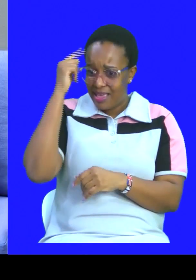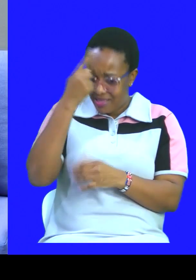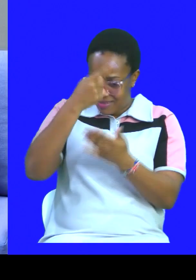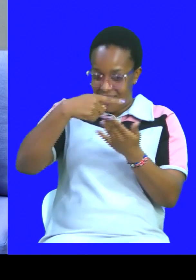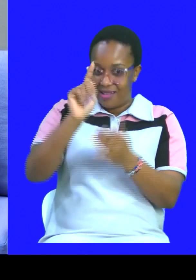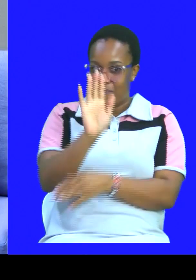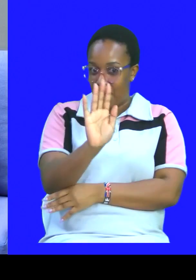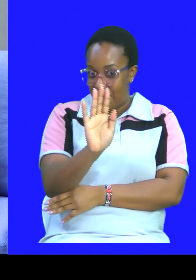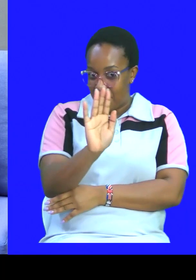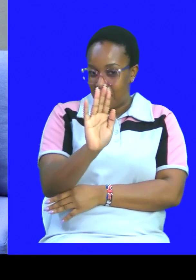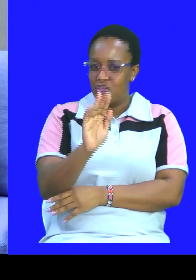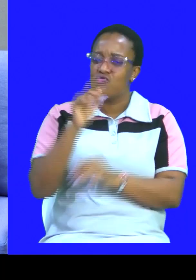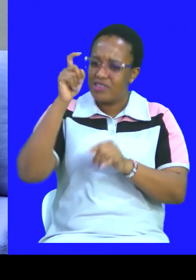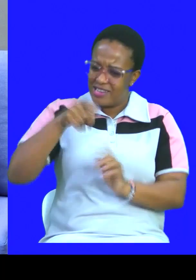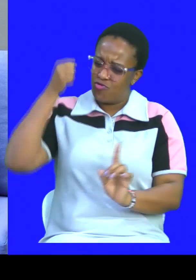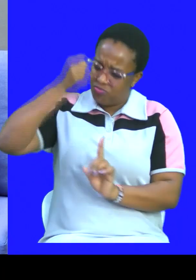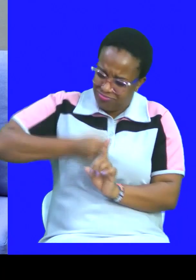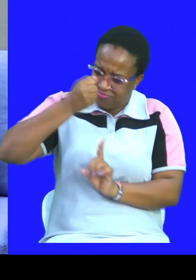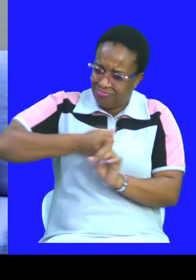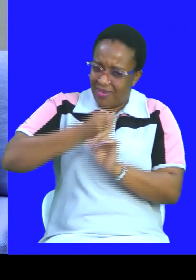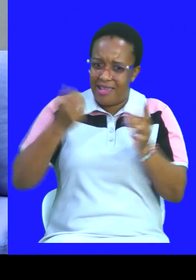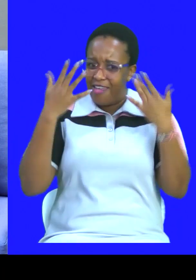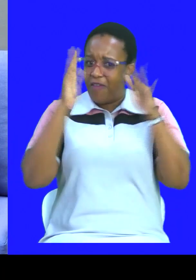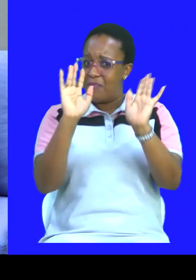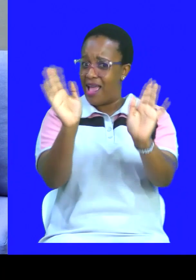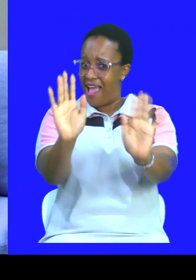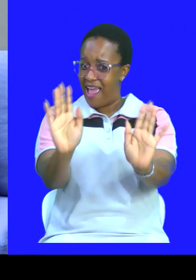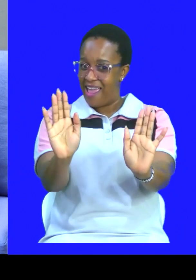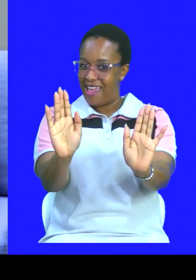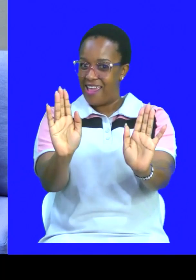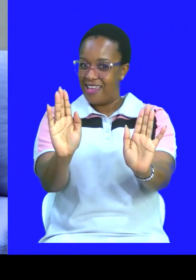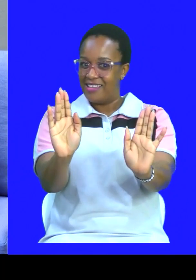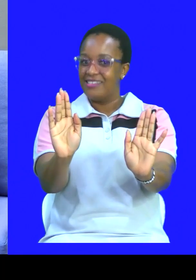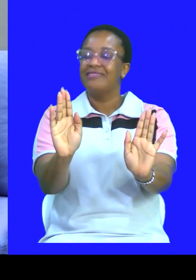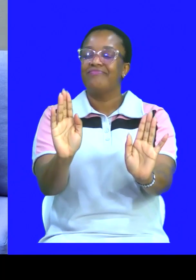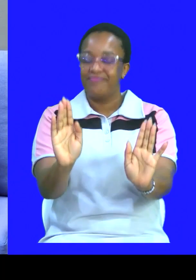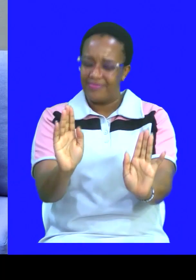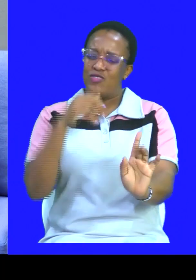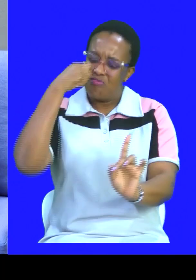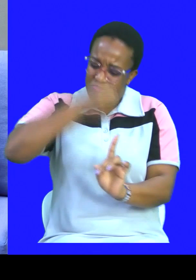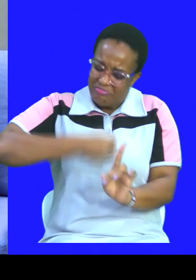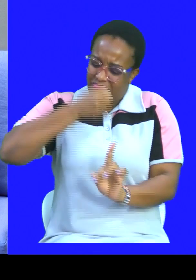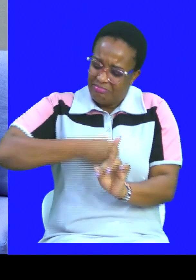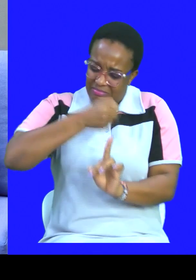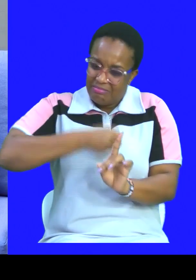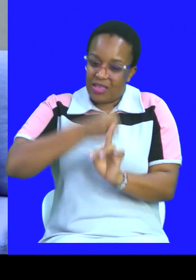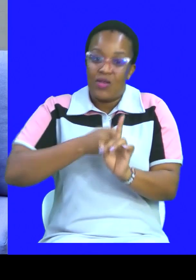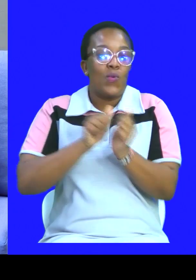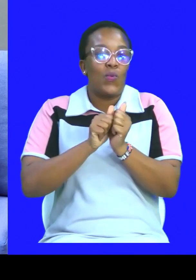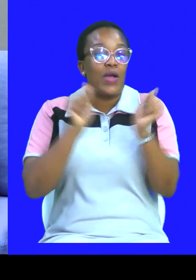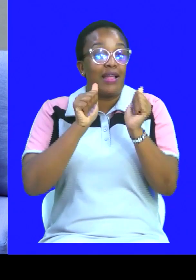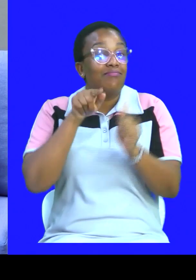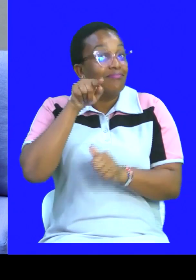yours. You need to fight without giving up. So this is the spirit, like, because I believe